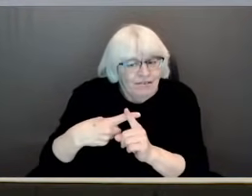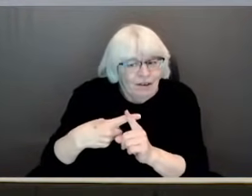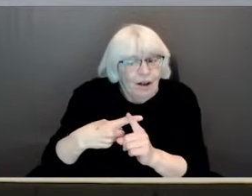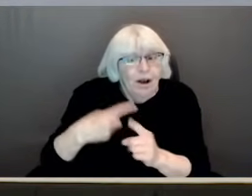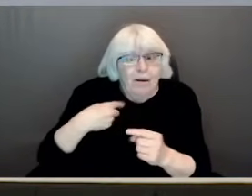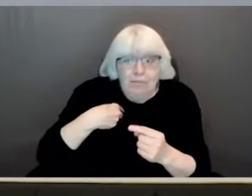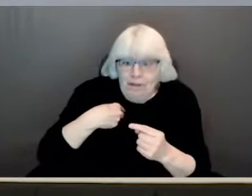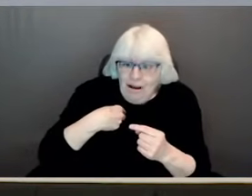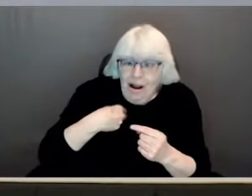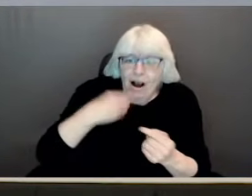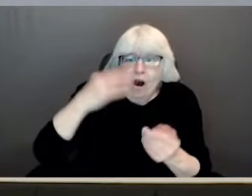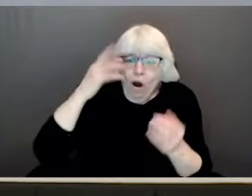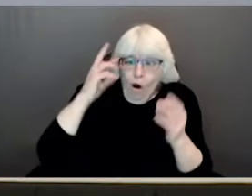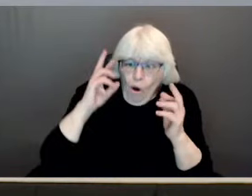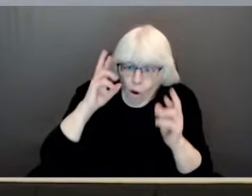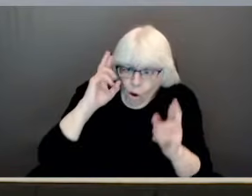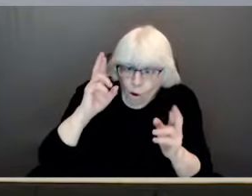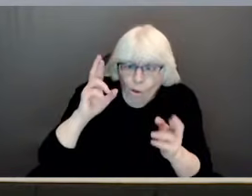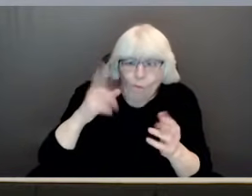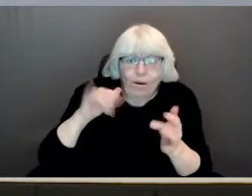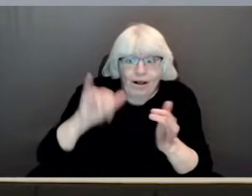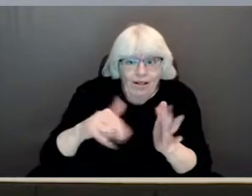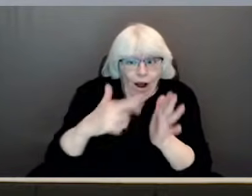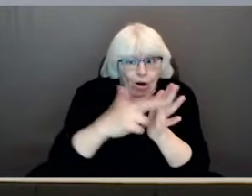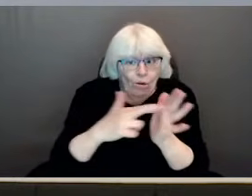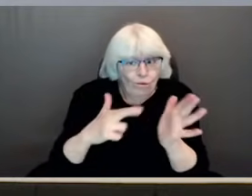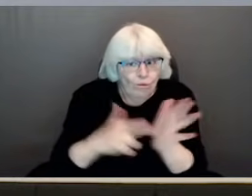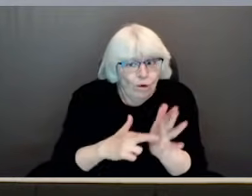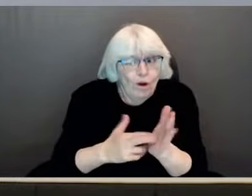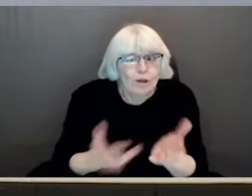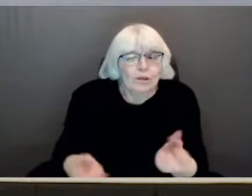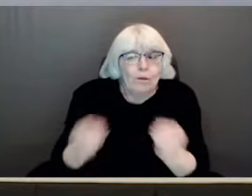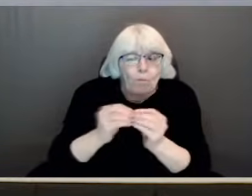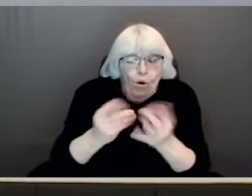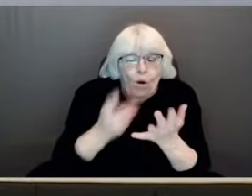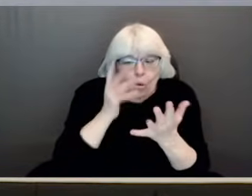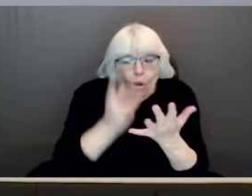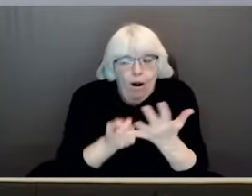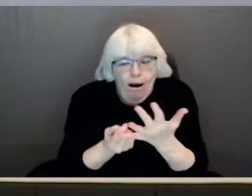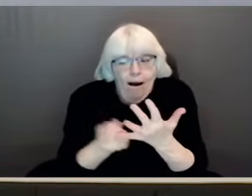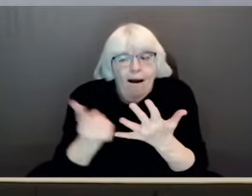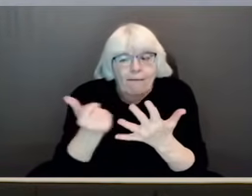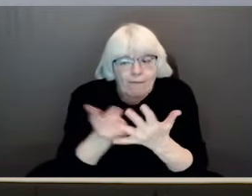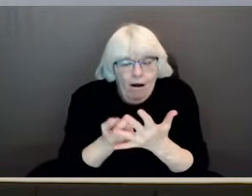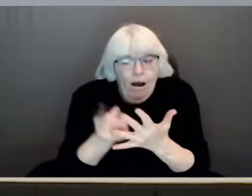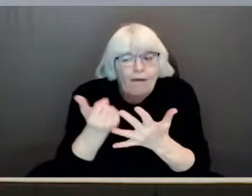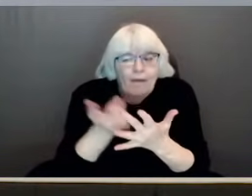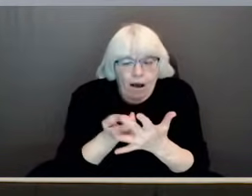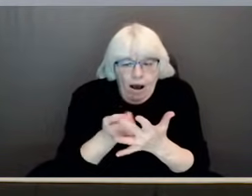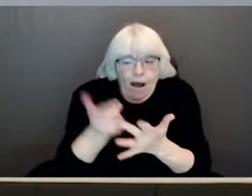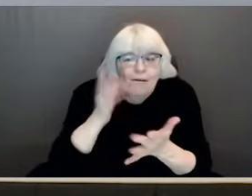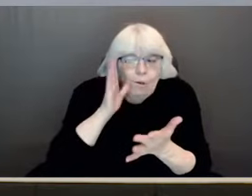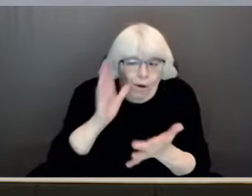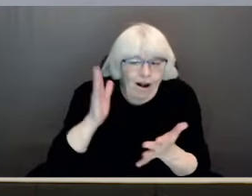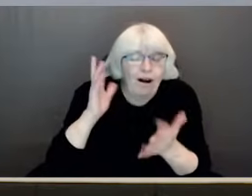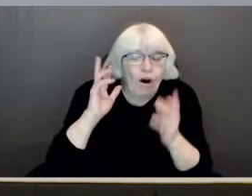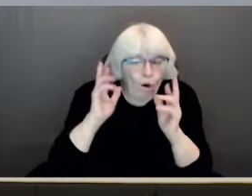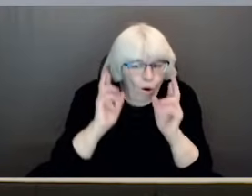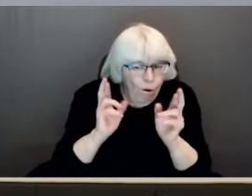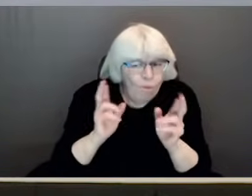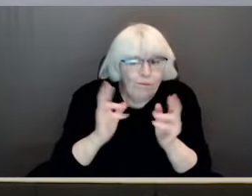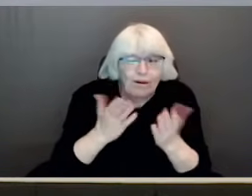weeks. Thank you to all island residents and visitors who continue to be diligent about following public health measures,